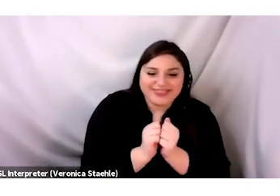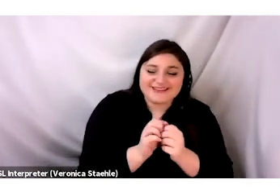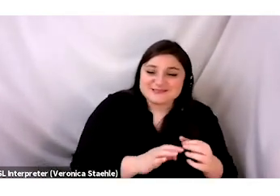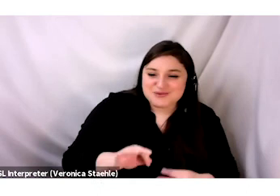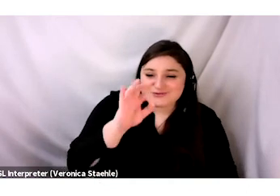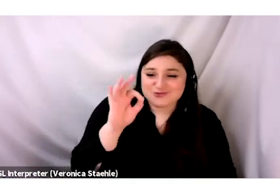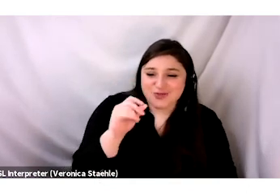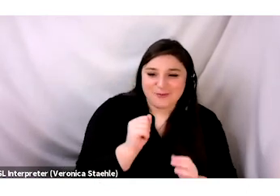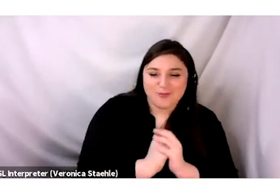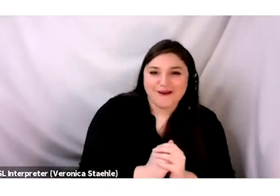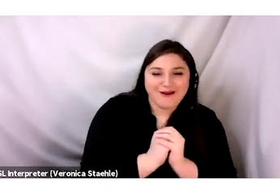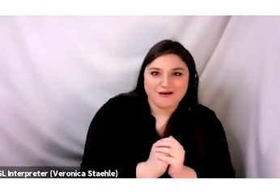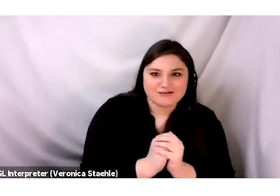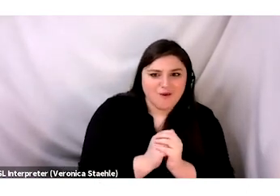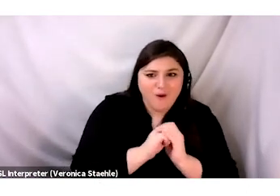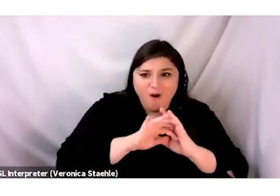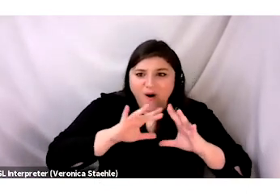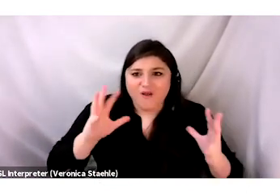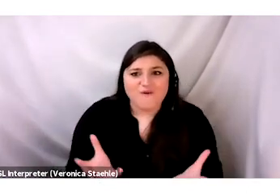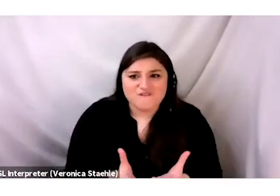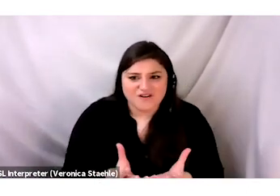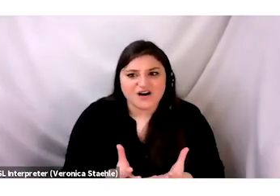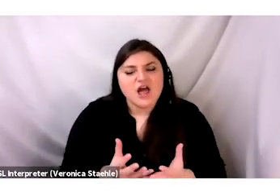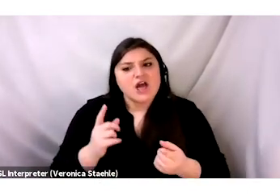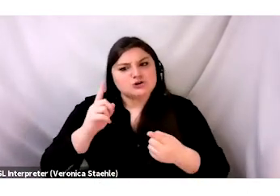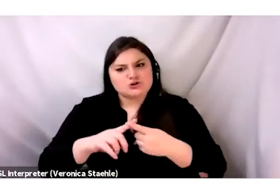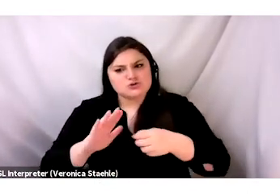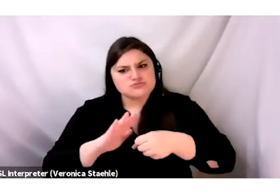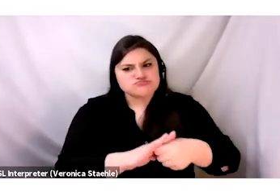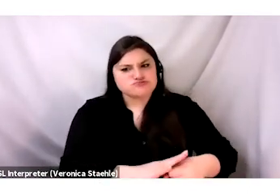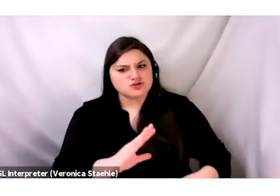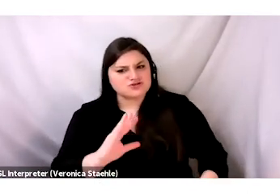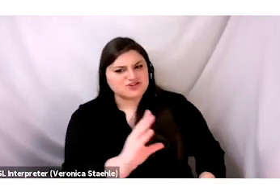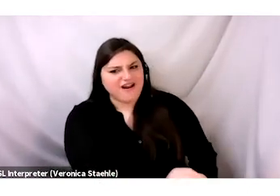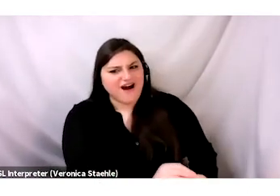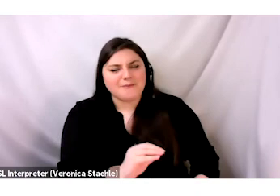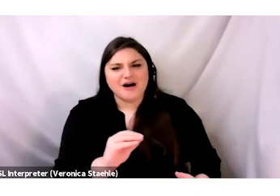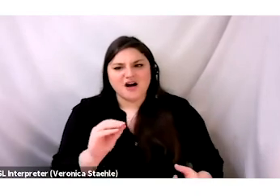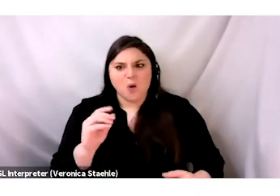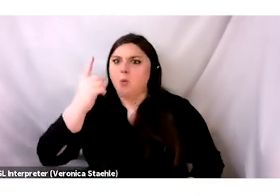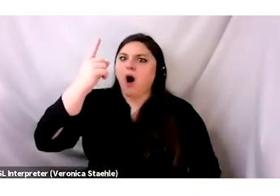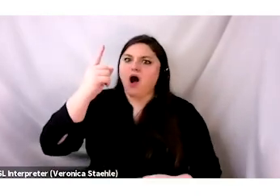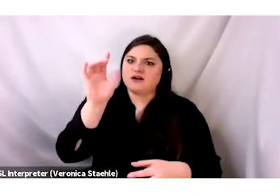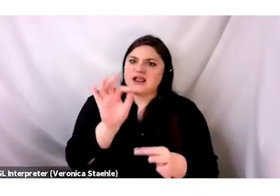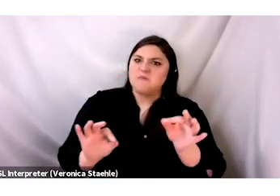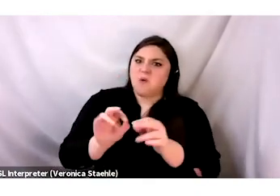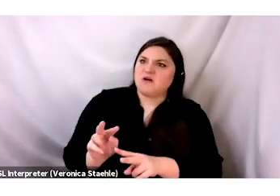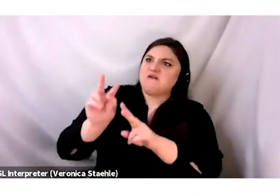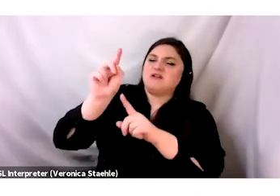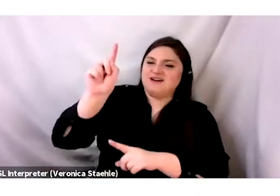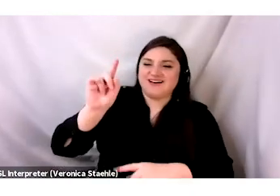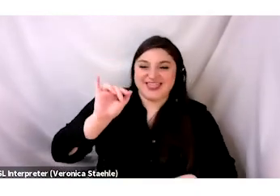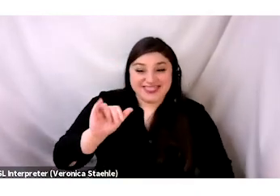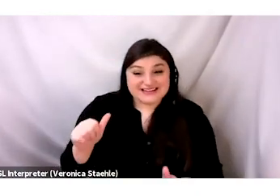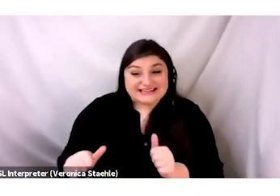and then, et cetera, et cetera, et cetera, all over the world. which is very dangerous. And